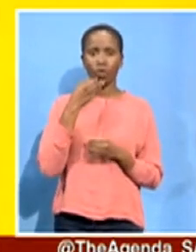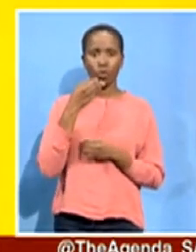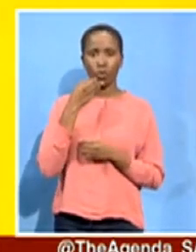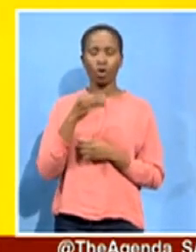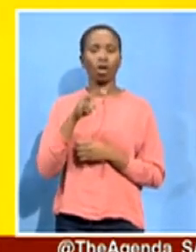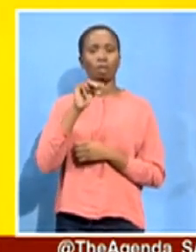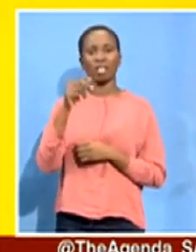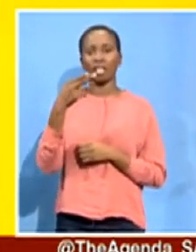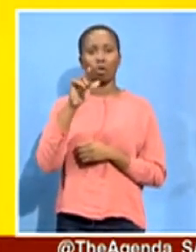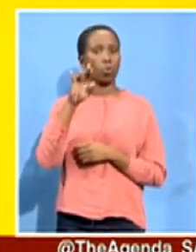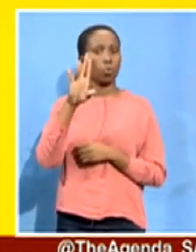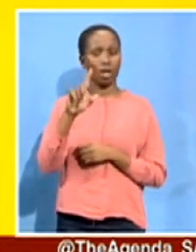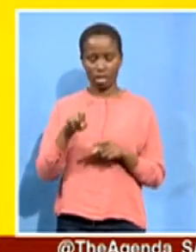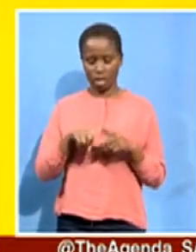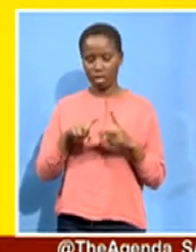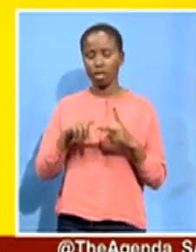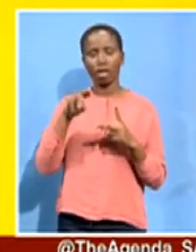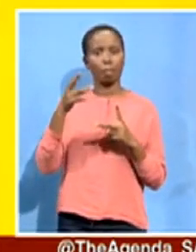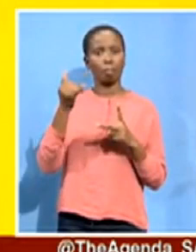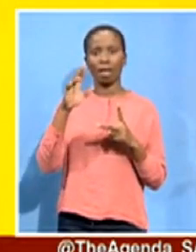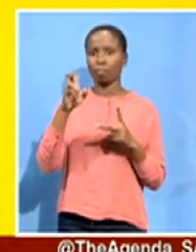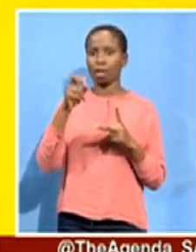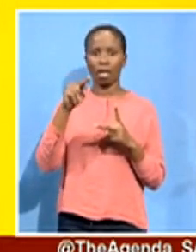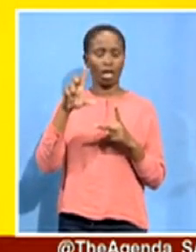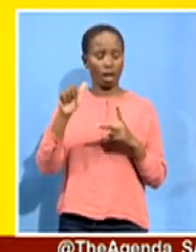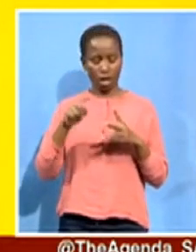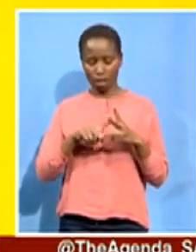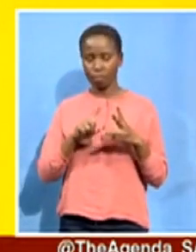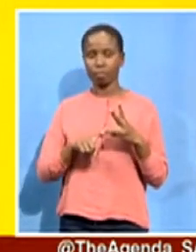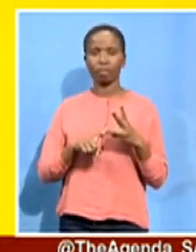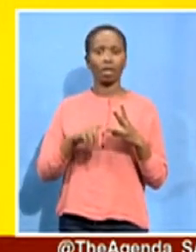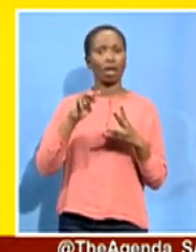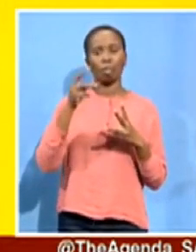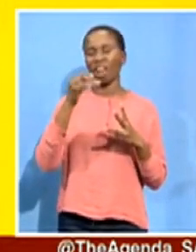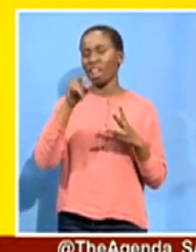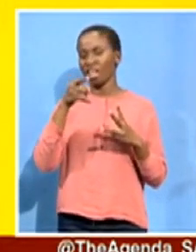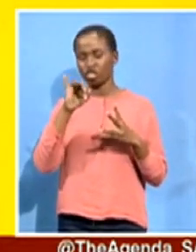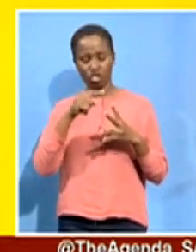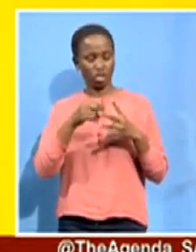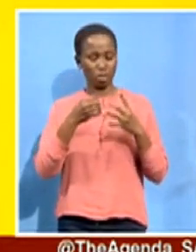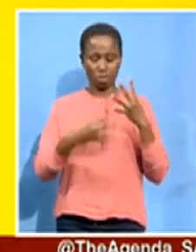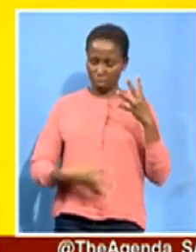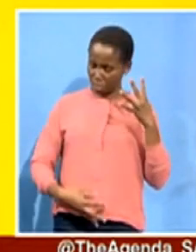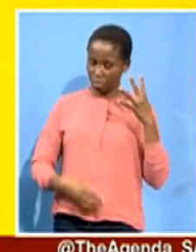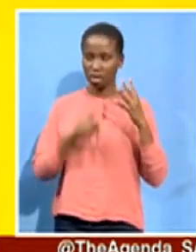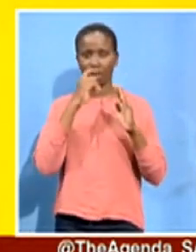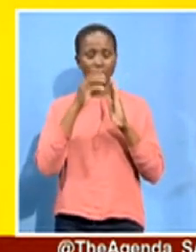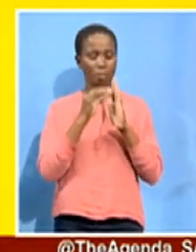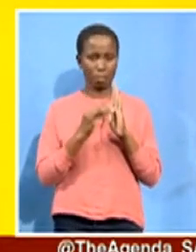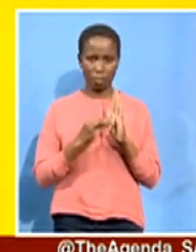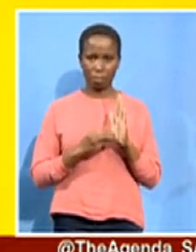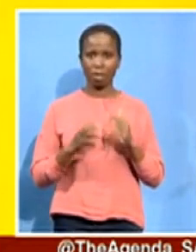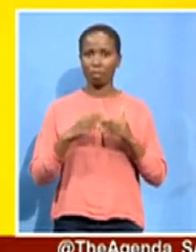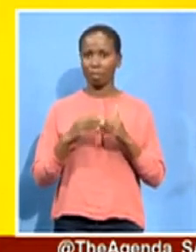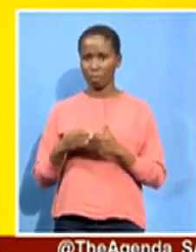the likes of Hlangi Mokhale, Colin Malachi, Tuthukile Zuma, Fasia Hassan, Lesego Makhubela, and so many more